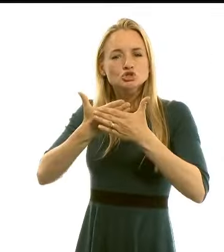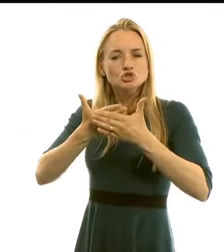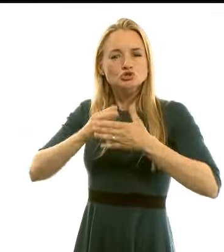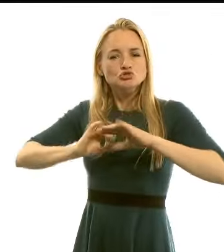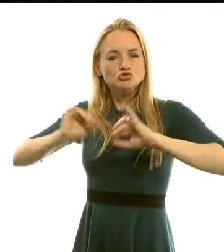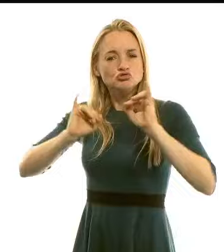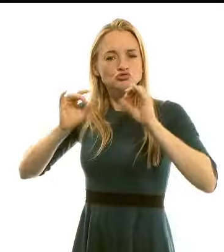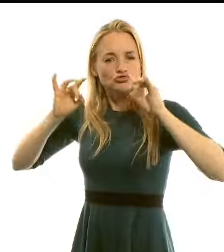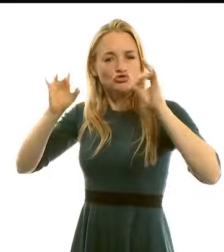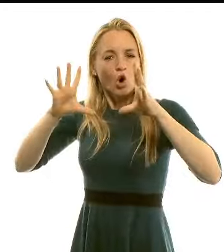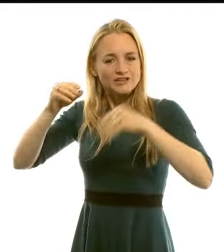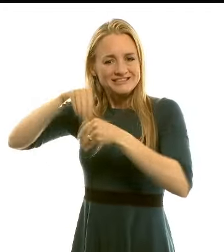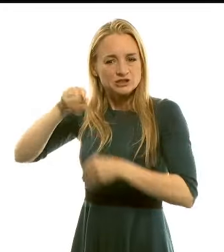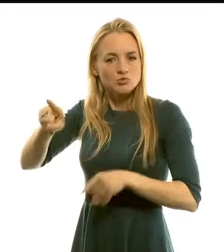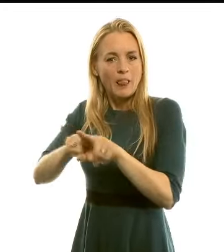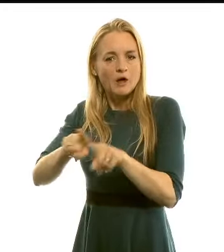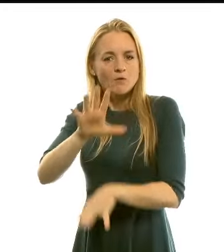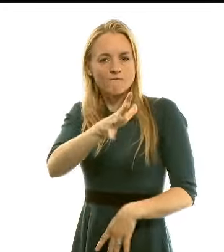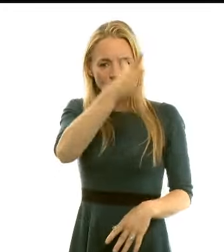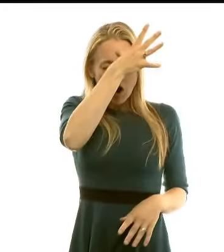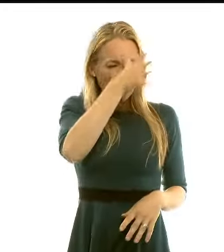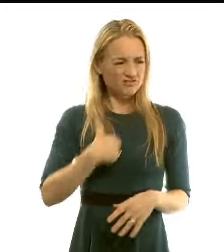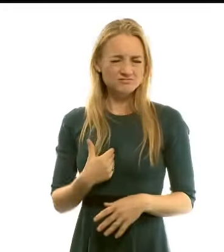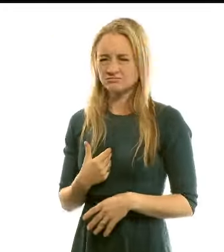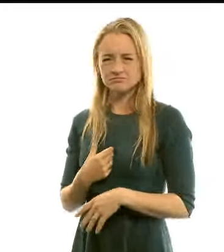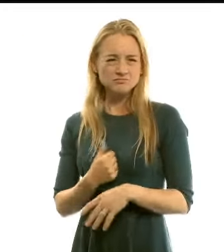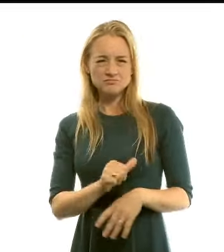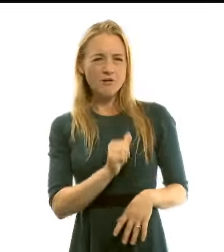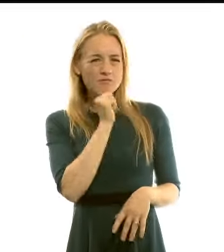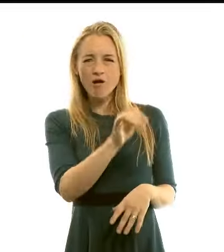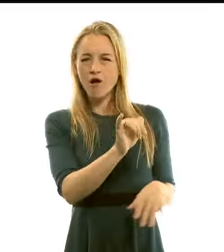You must embrace anger and then release it.